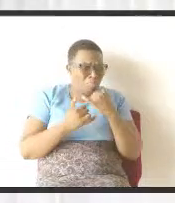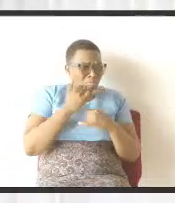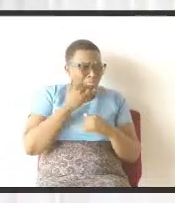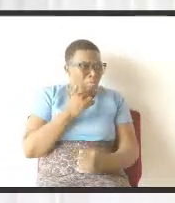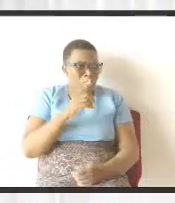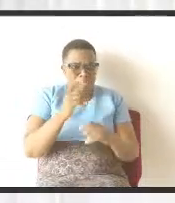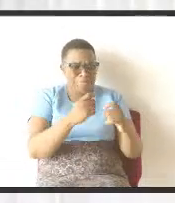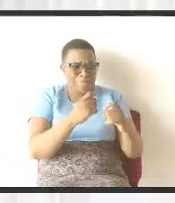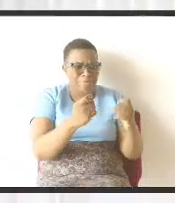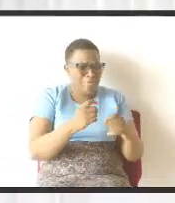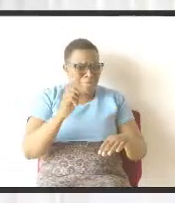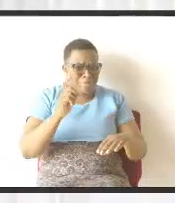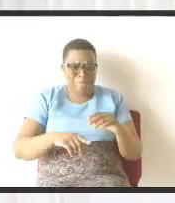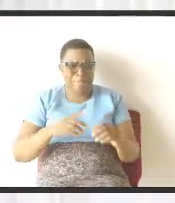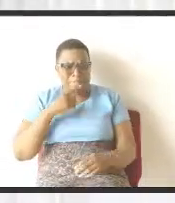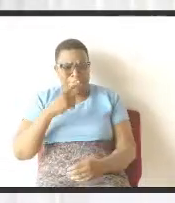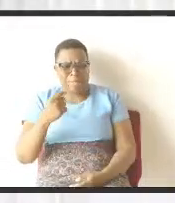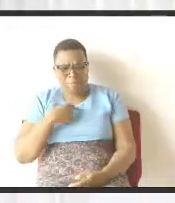I have to live